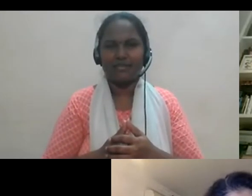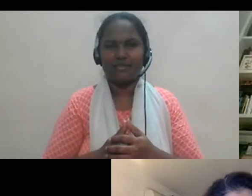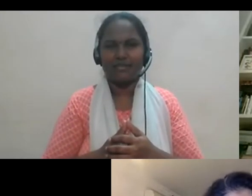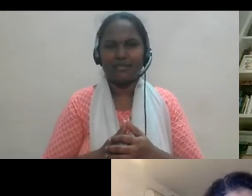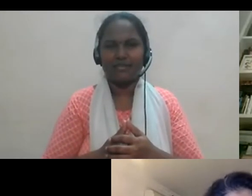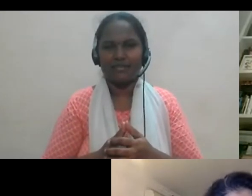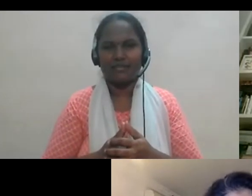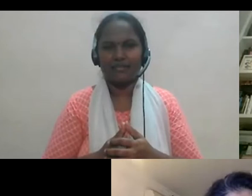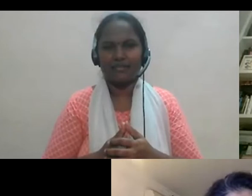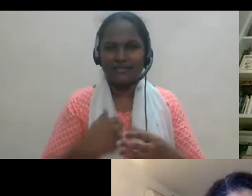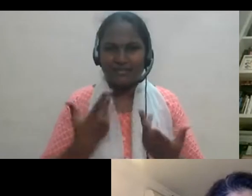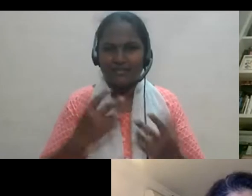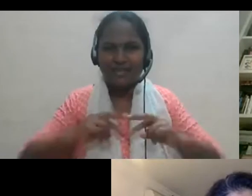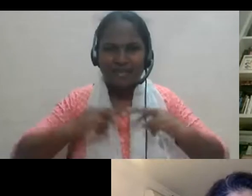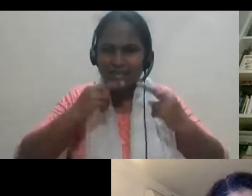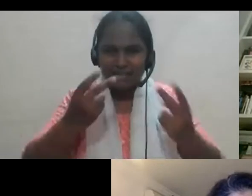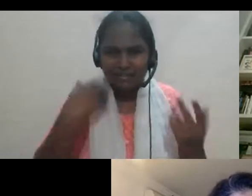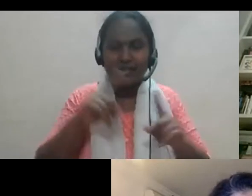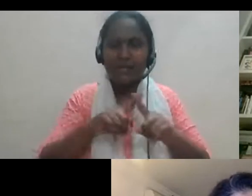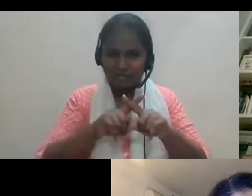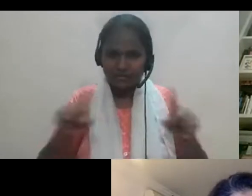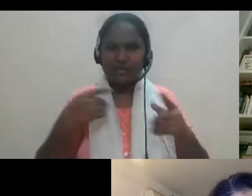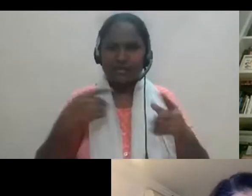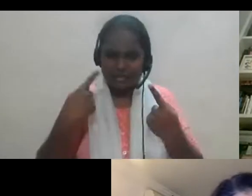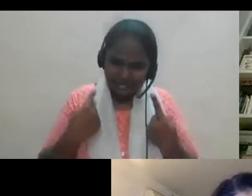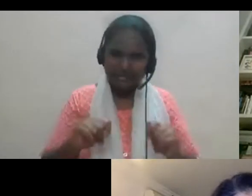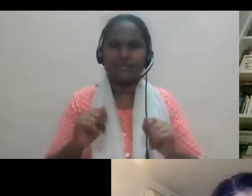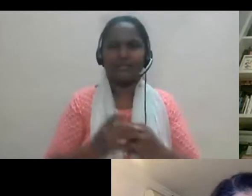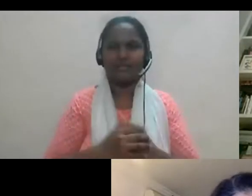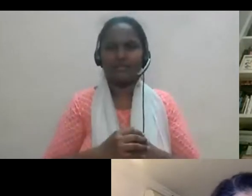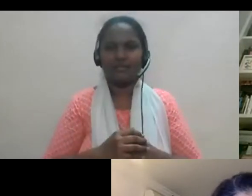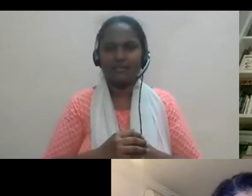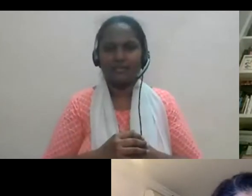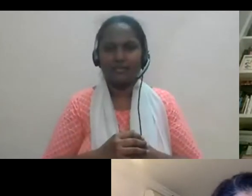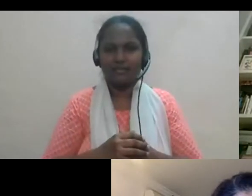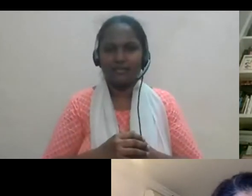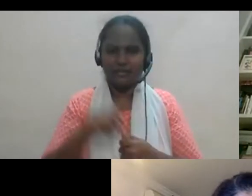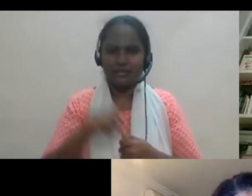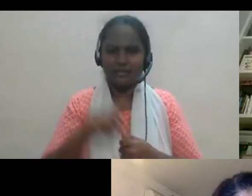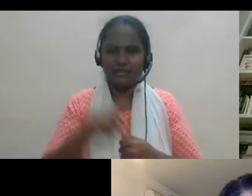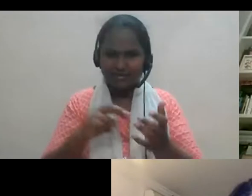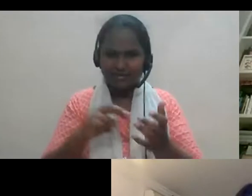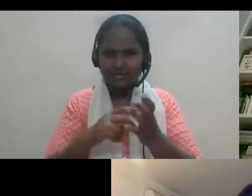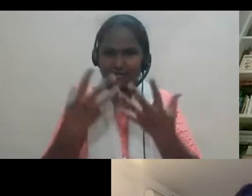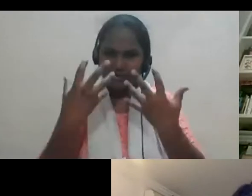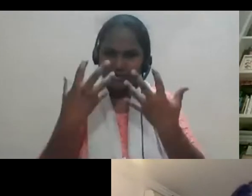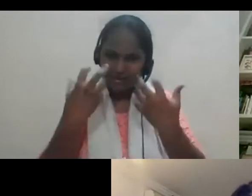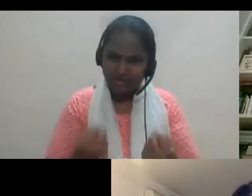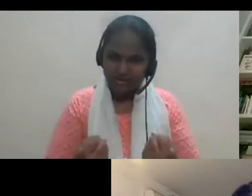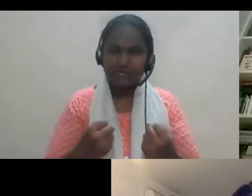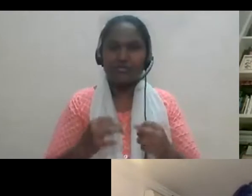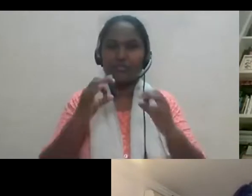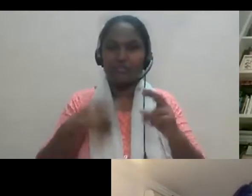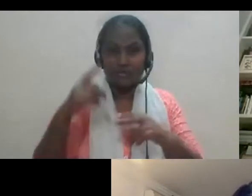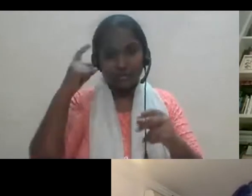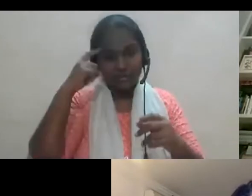I'm not sure how to reply, but I will try, in the sense that you have fantastic artists